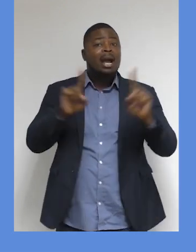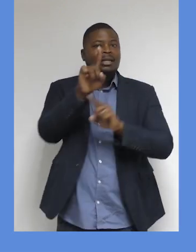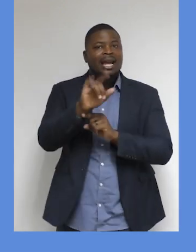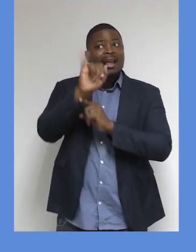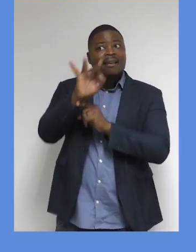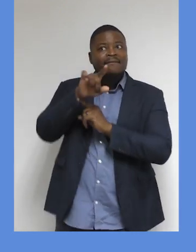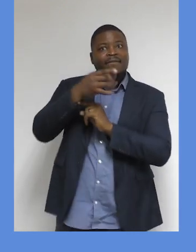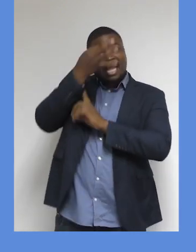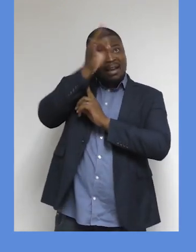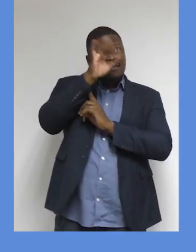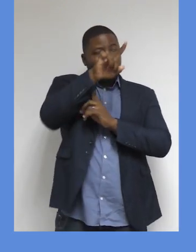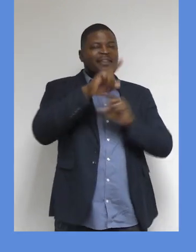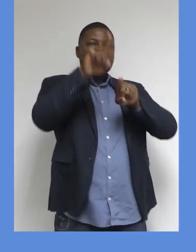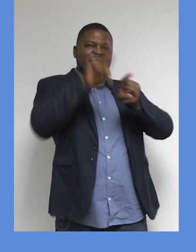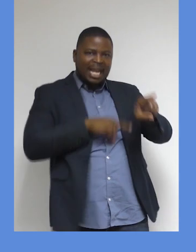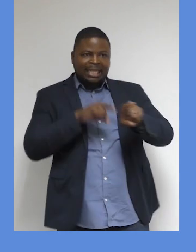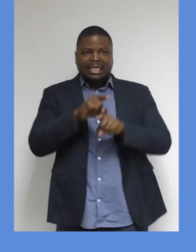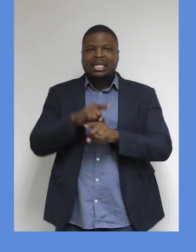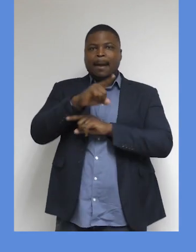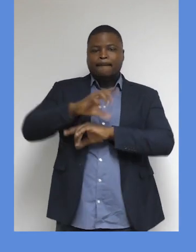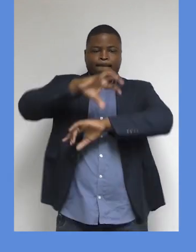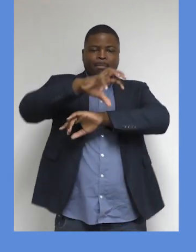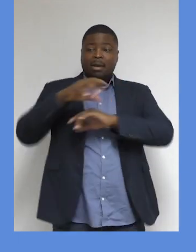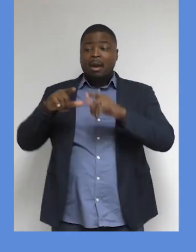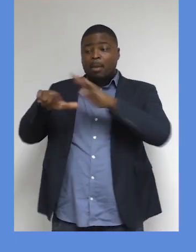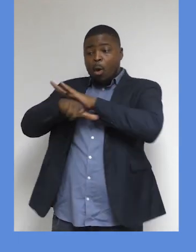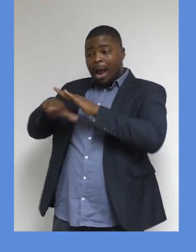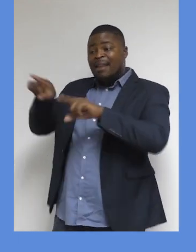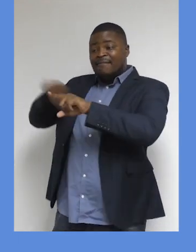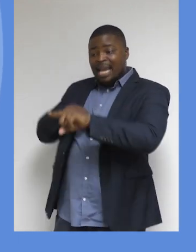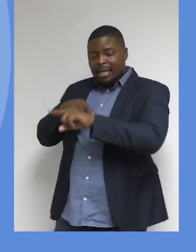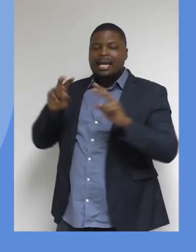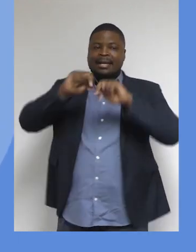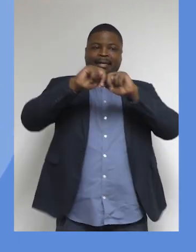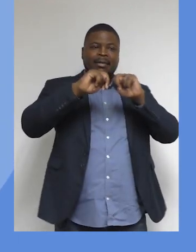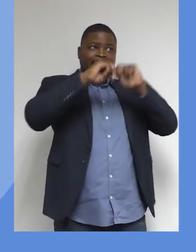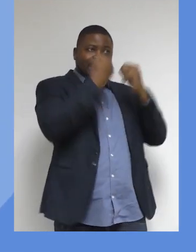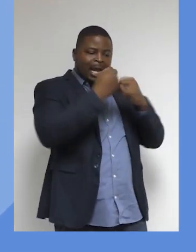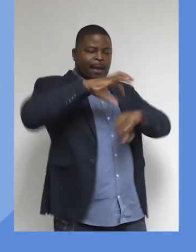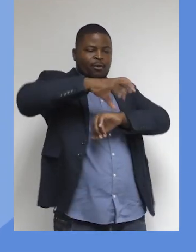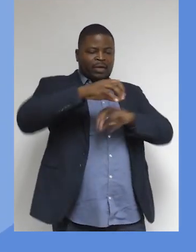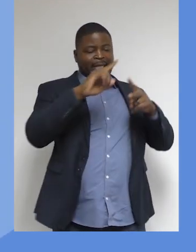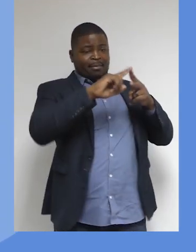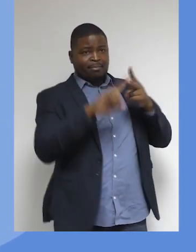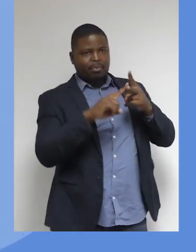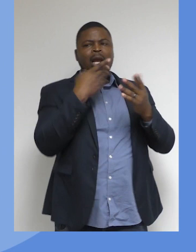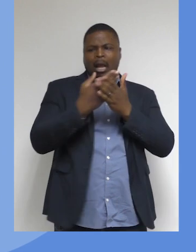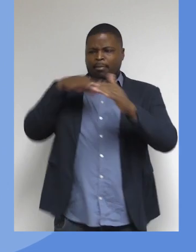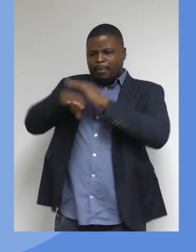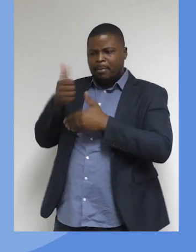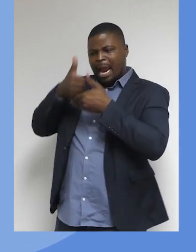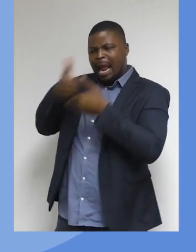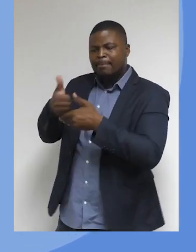to effectively perform its function, the law allows the provincial and national government to intervene to ensure that services